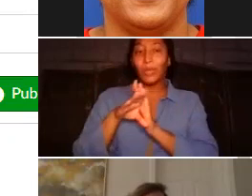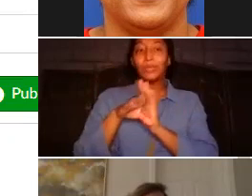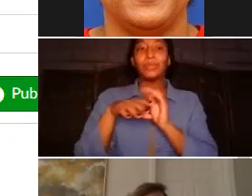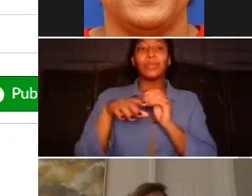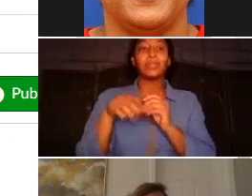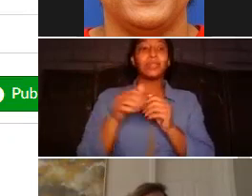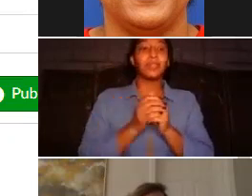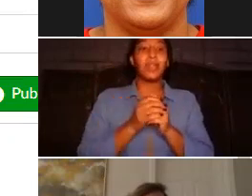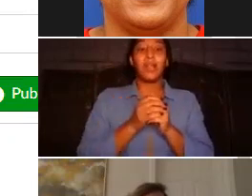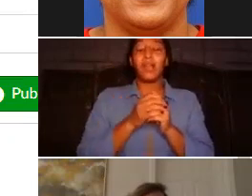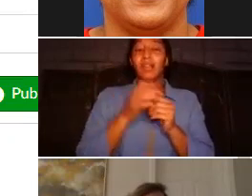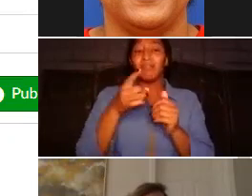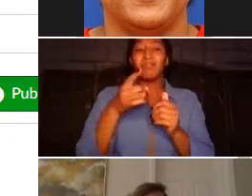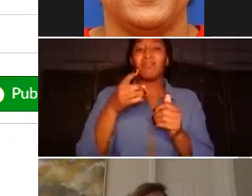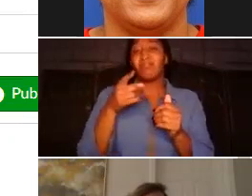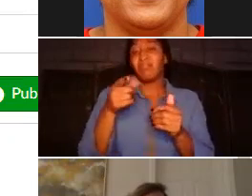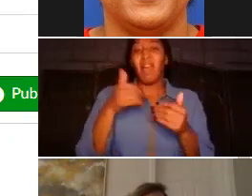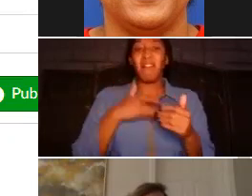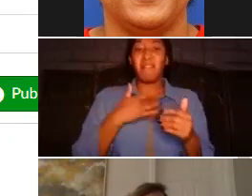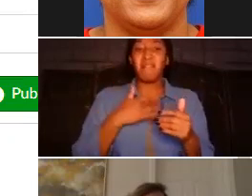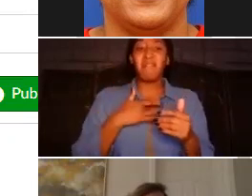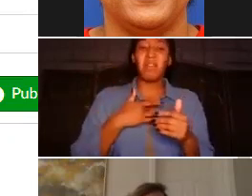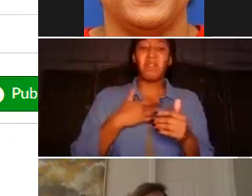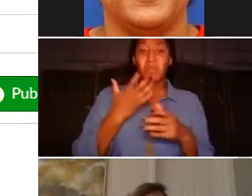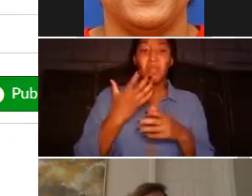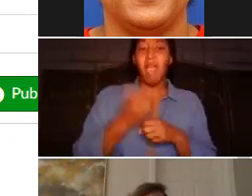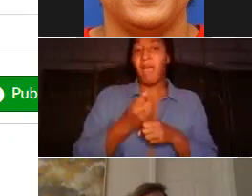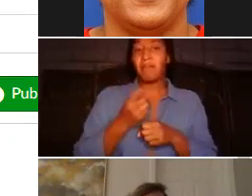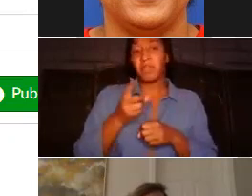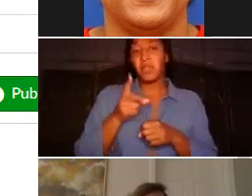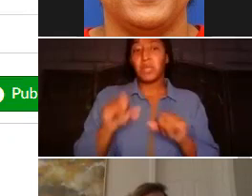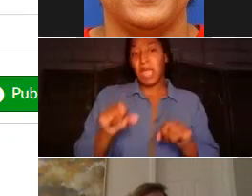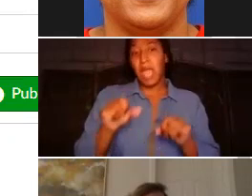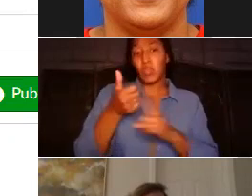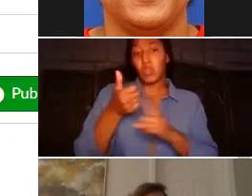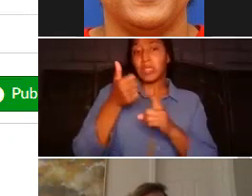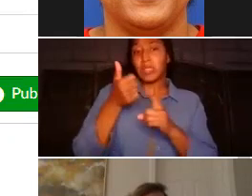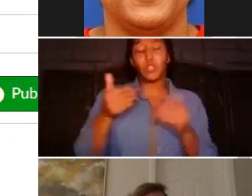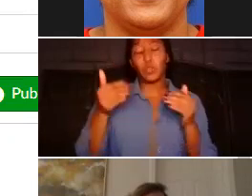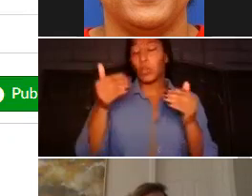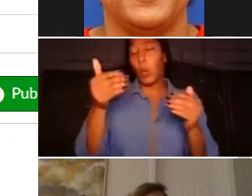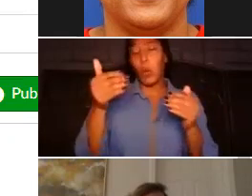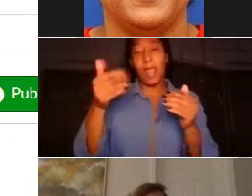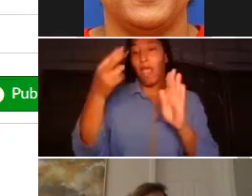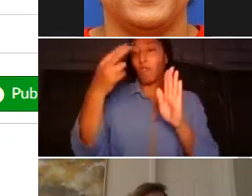anything like that. So, you know, you can go into it and read through the material